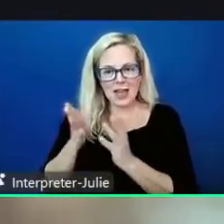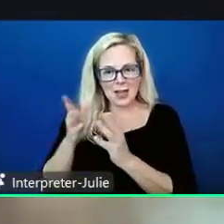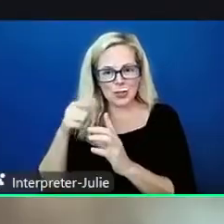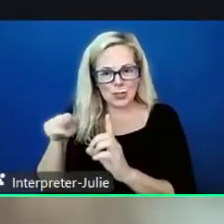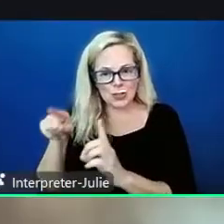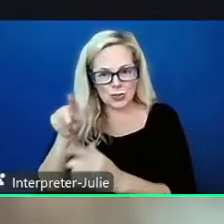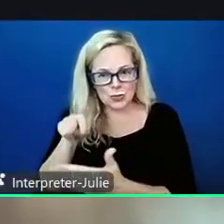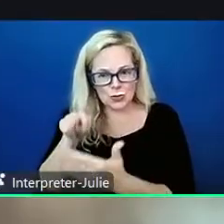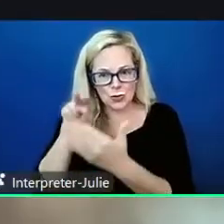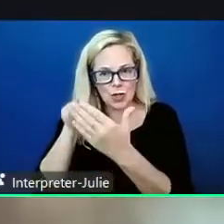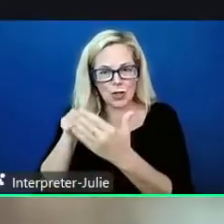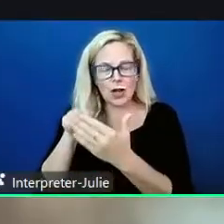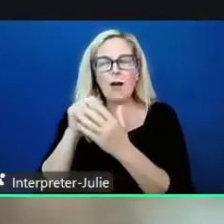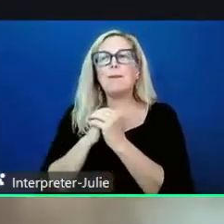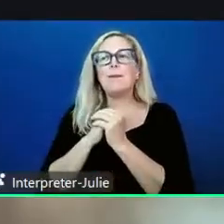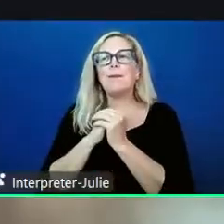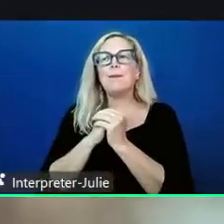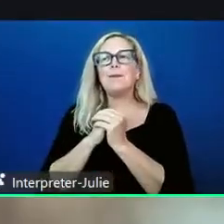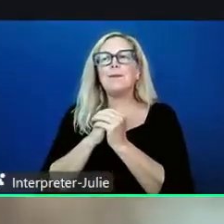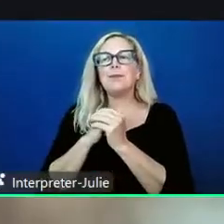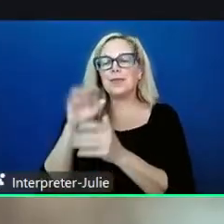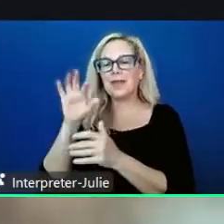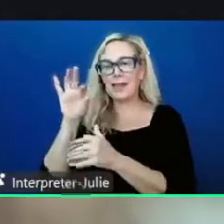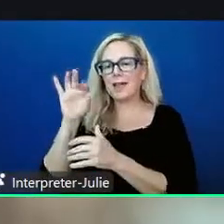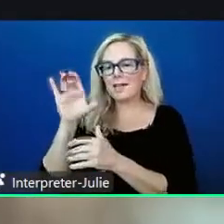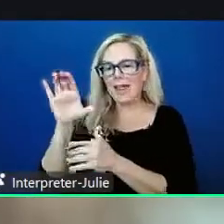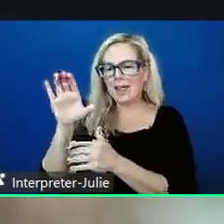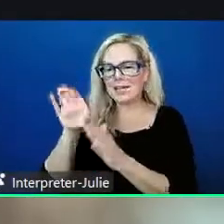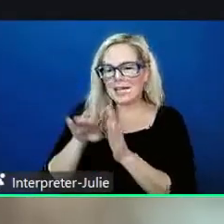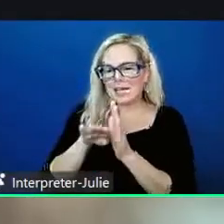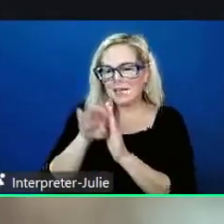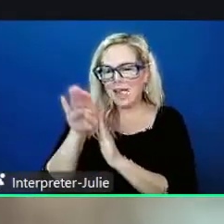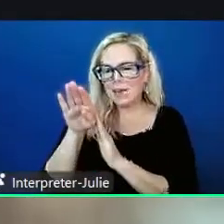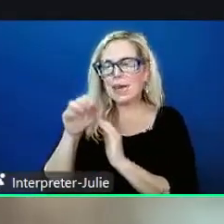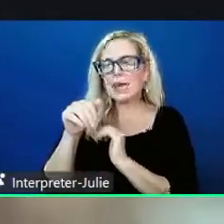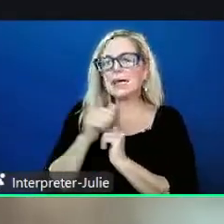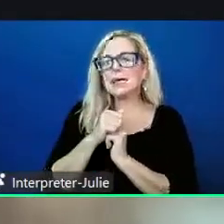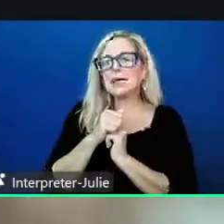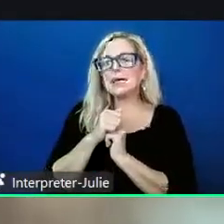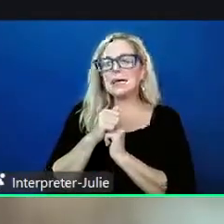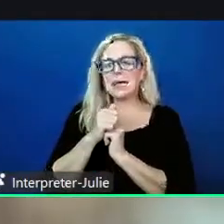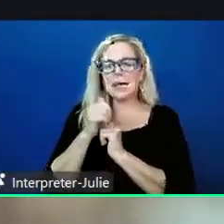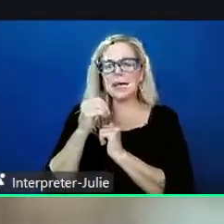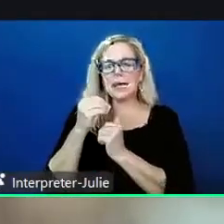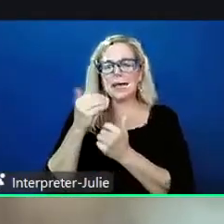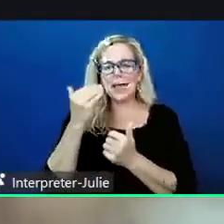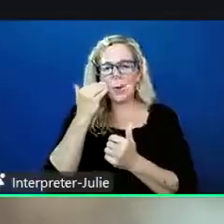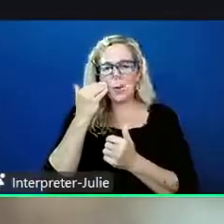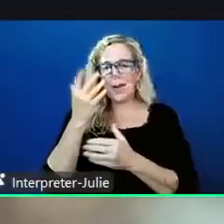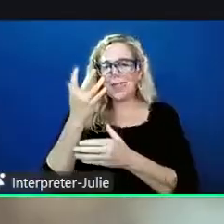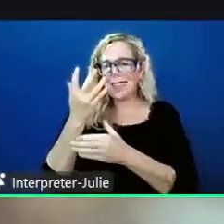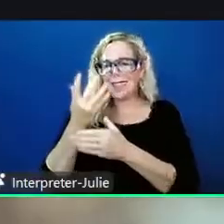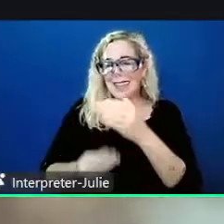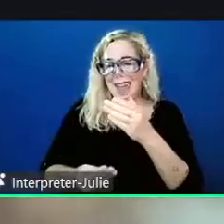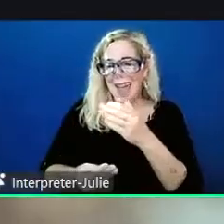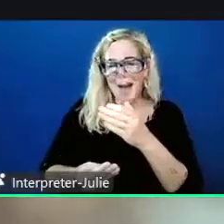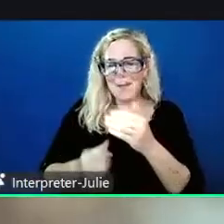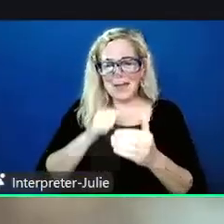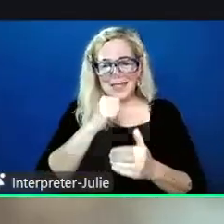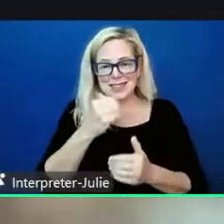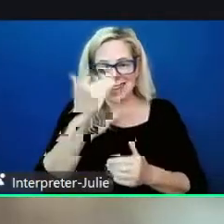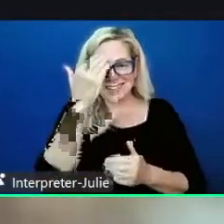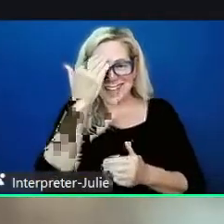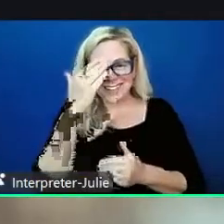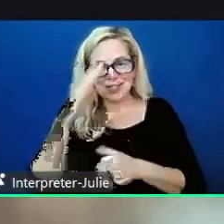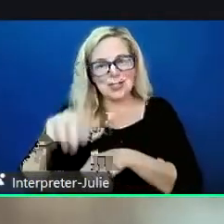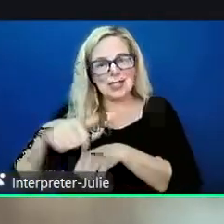up. Faculty development, we know works. And we overall know that the gap isn't knowledge, it's implementation of these